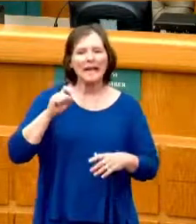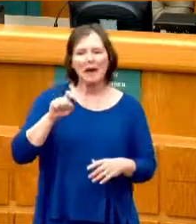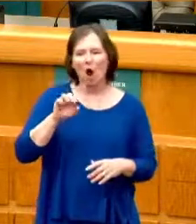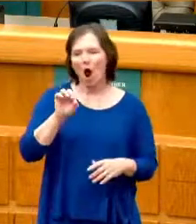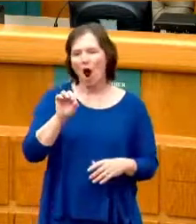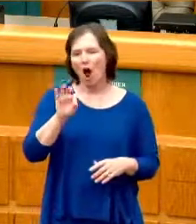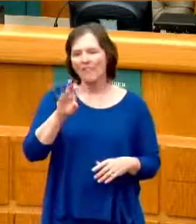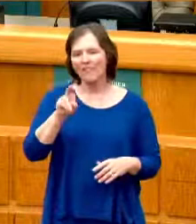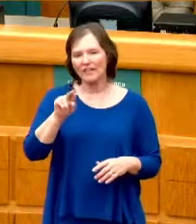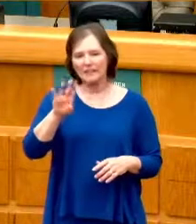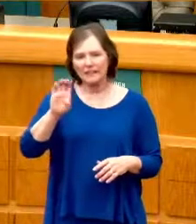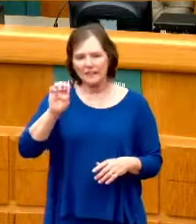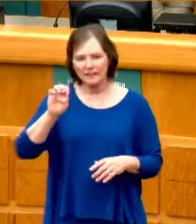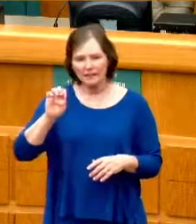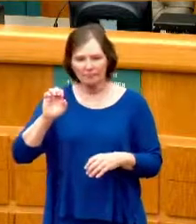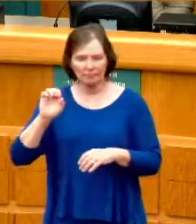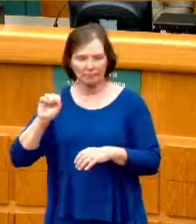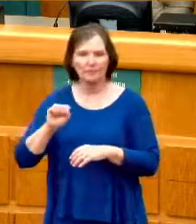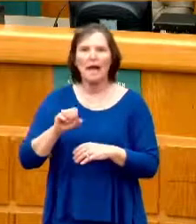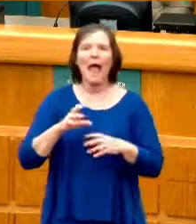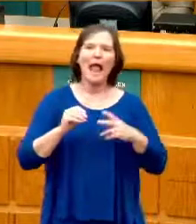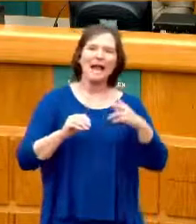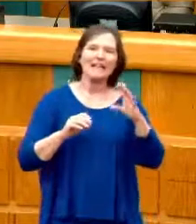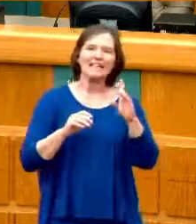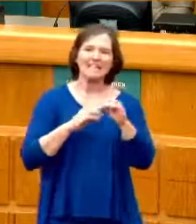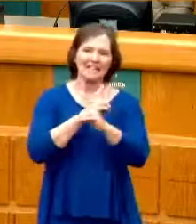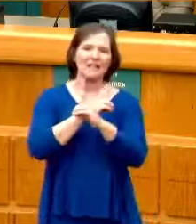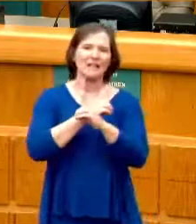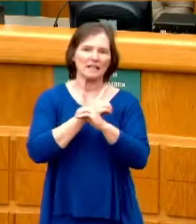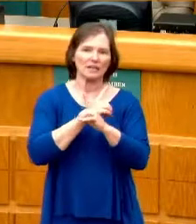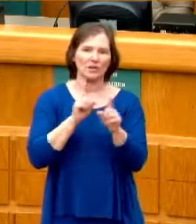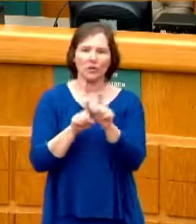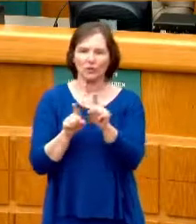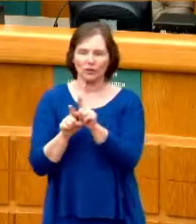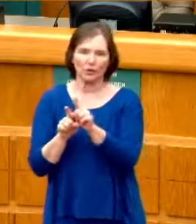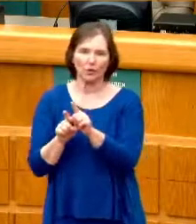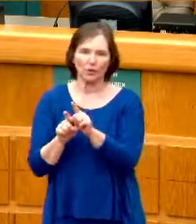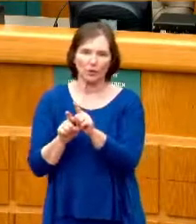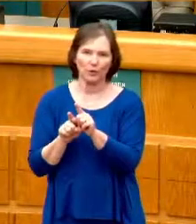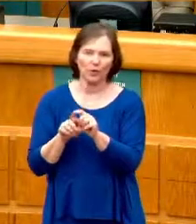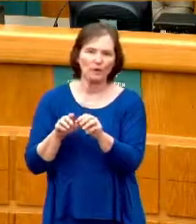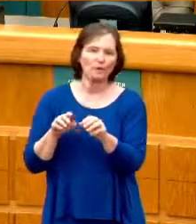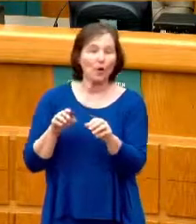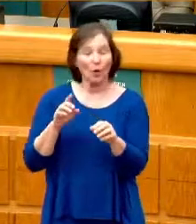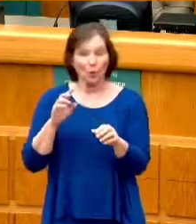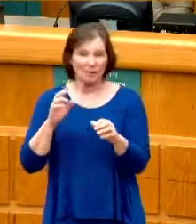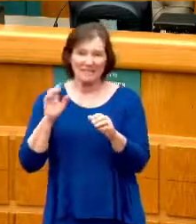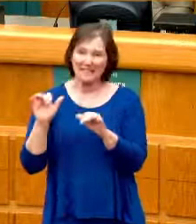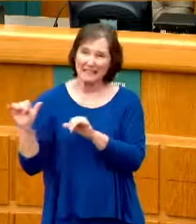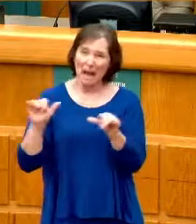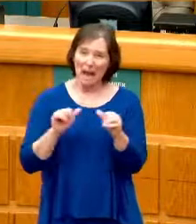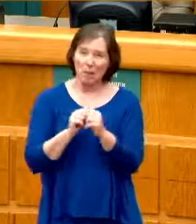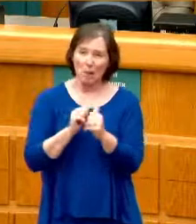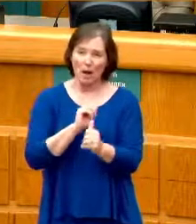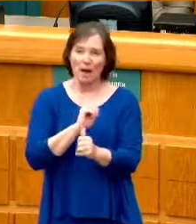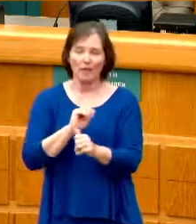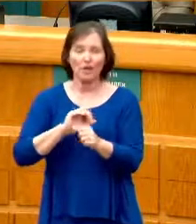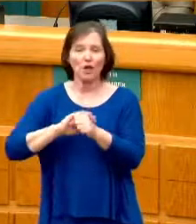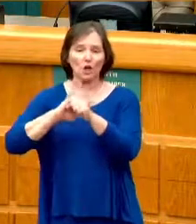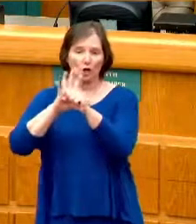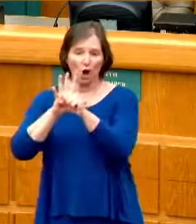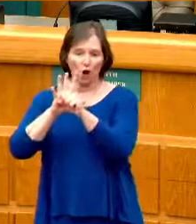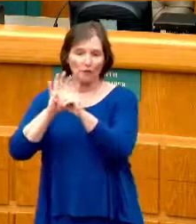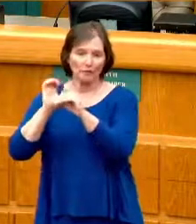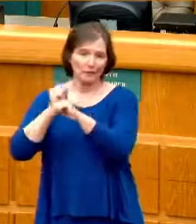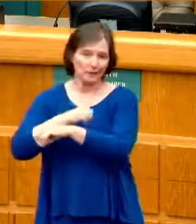that's right for you. And whether it's at this mega clinic that we're offering for the rest of the week, or a one-day clinic near